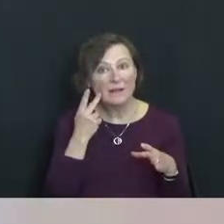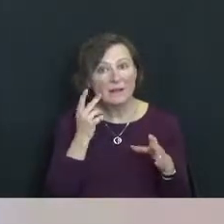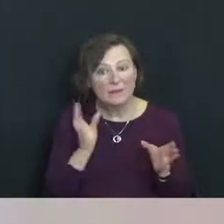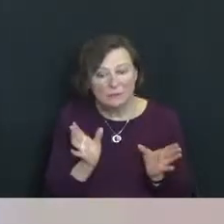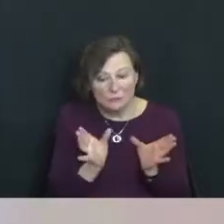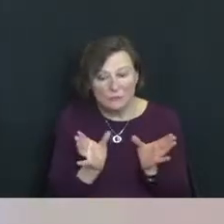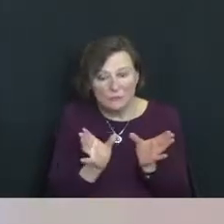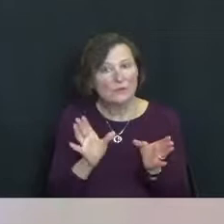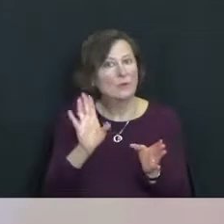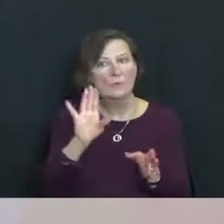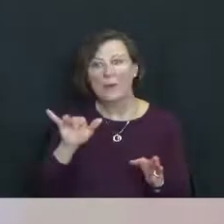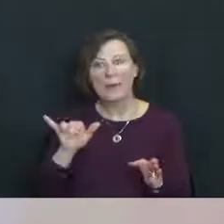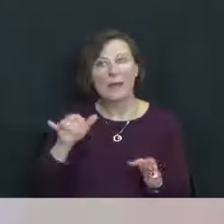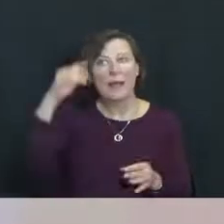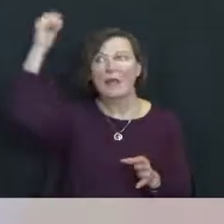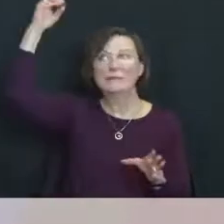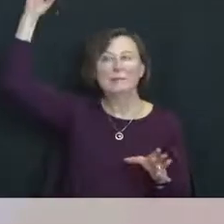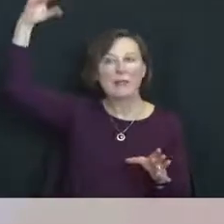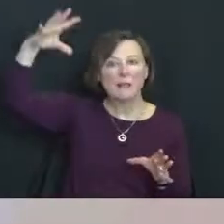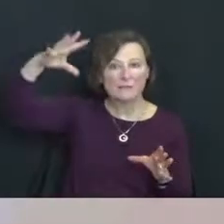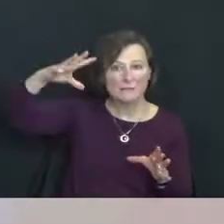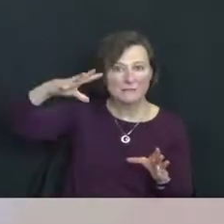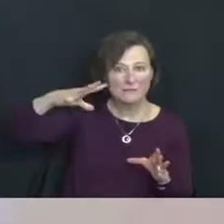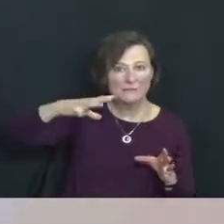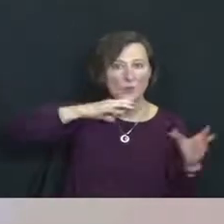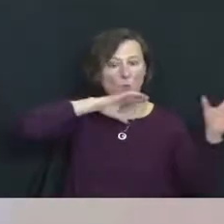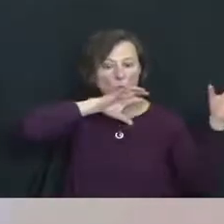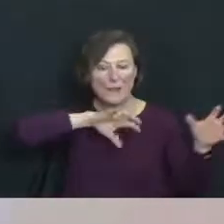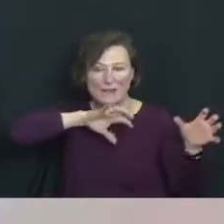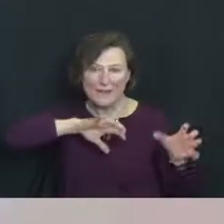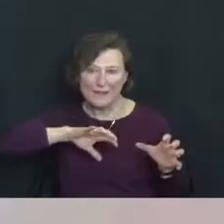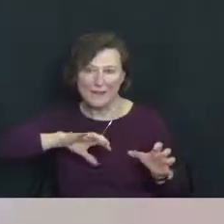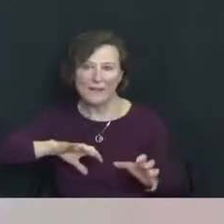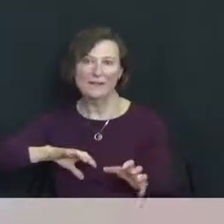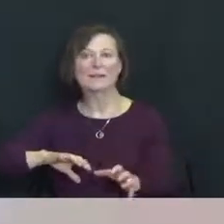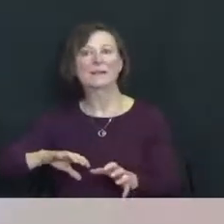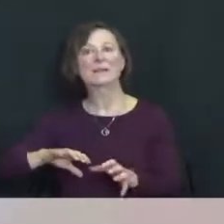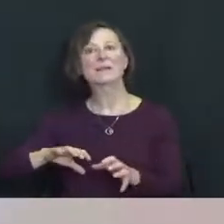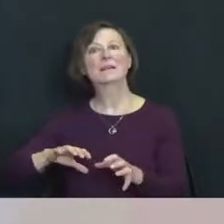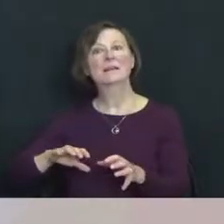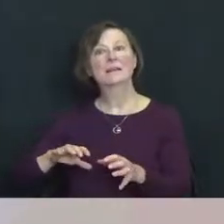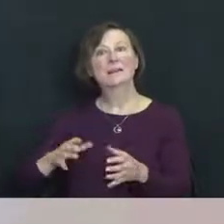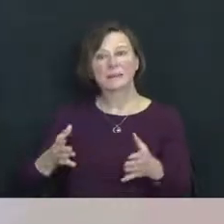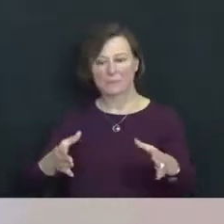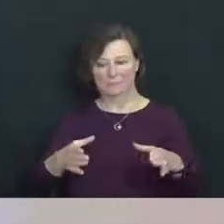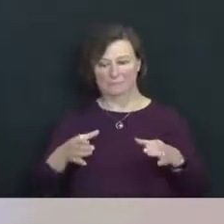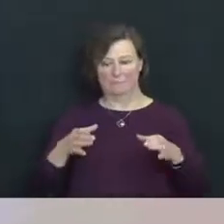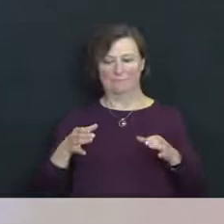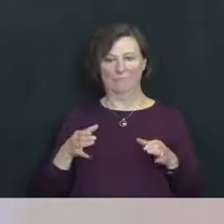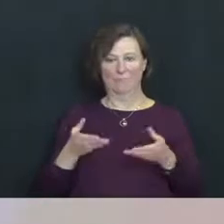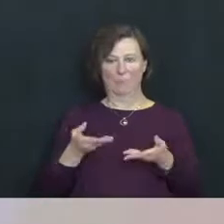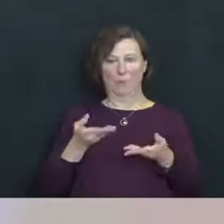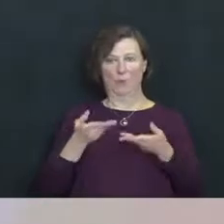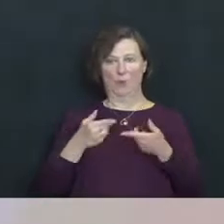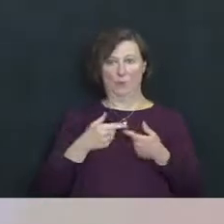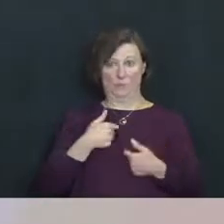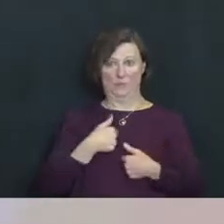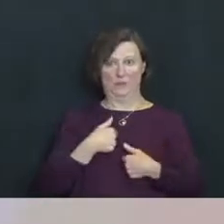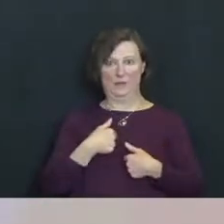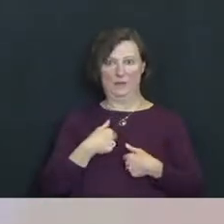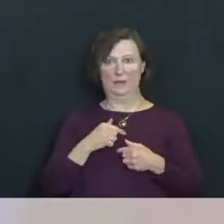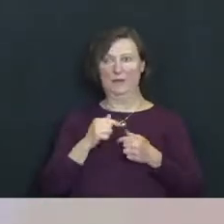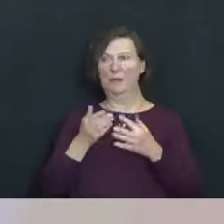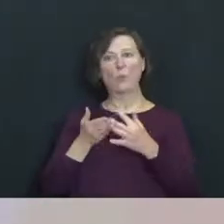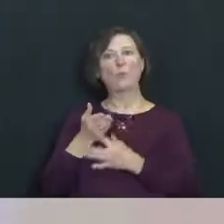nurtured by the sun, the rain, brought to me by human